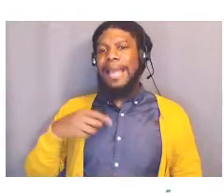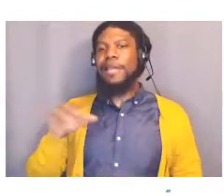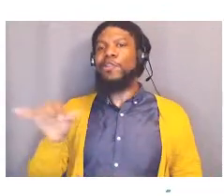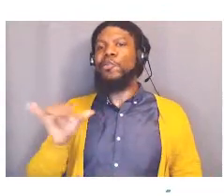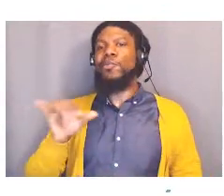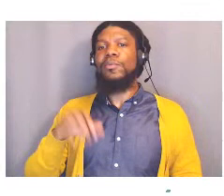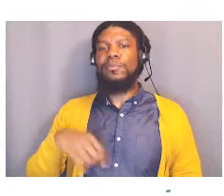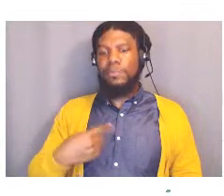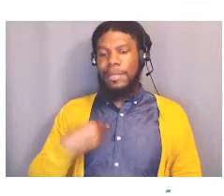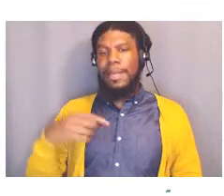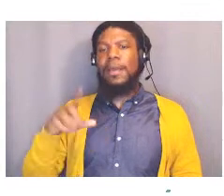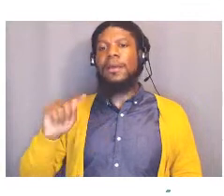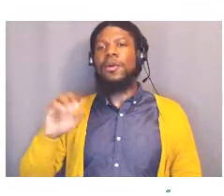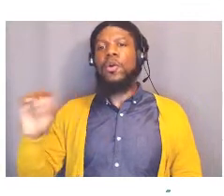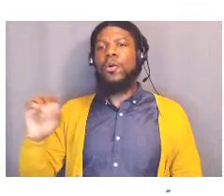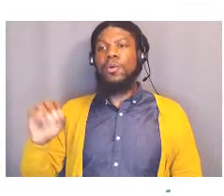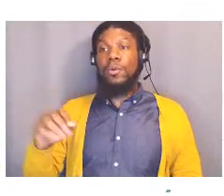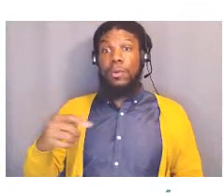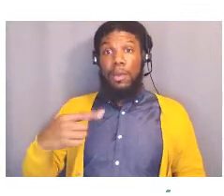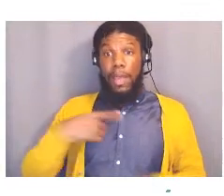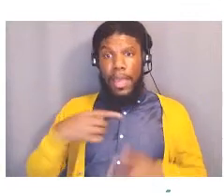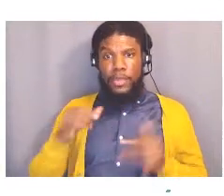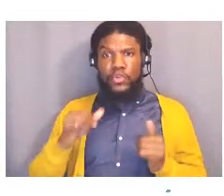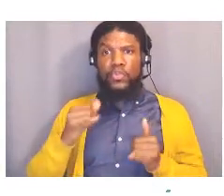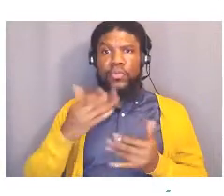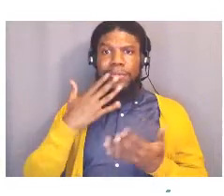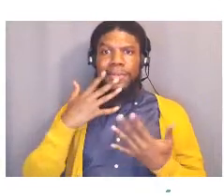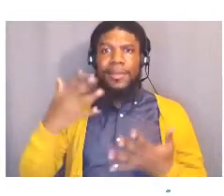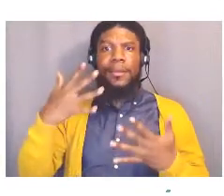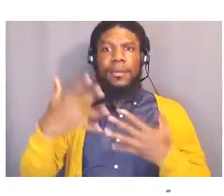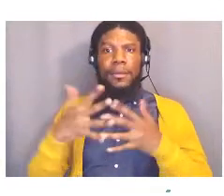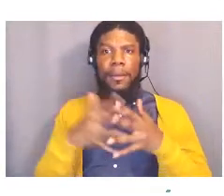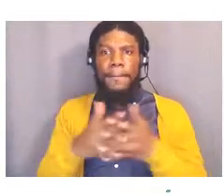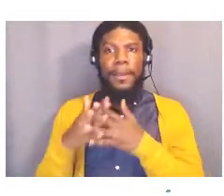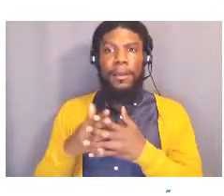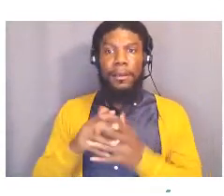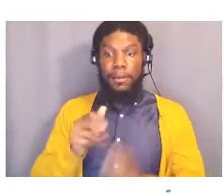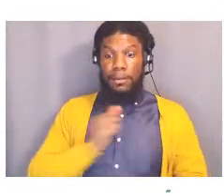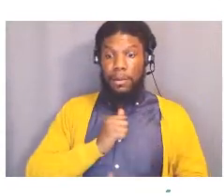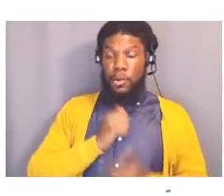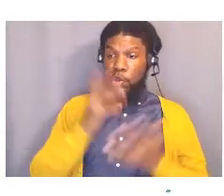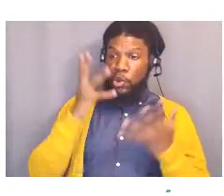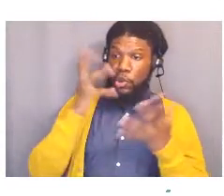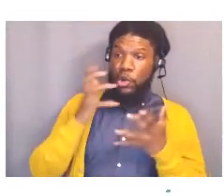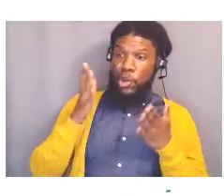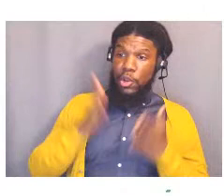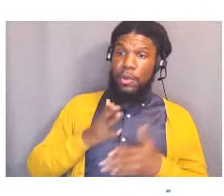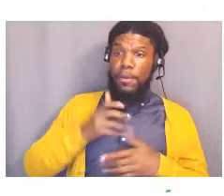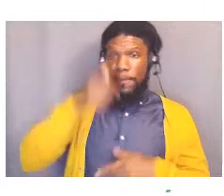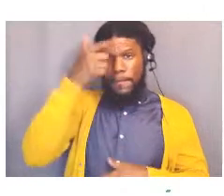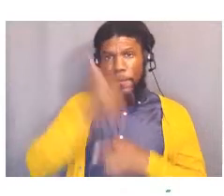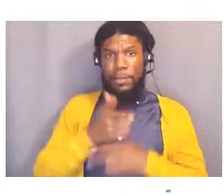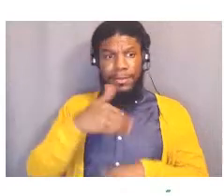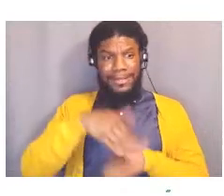I too sing America. I am the darker brother that they send to eat in the kitchen when